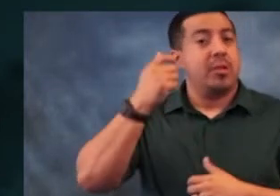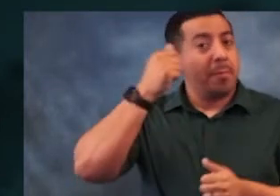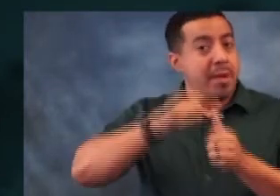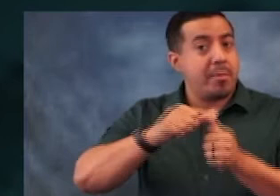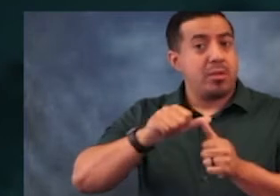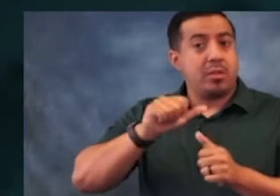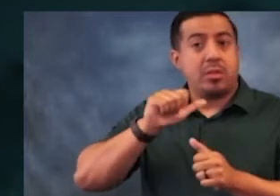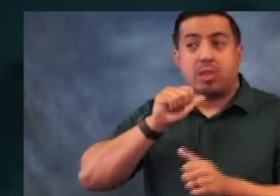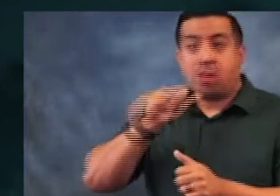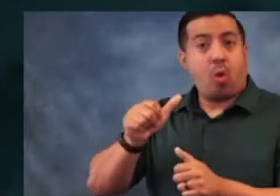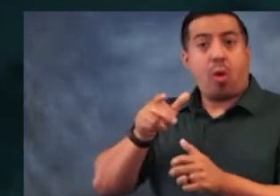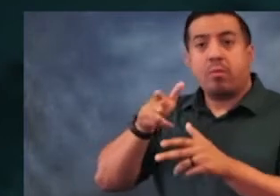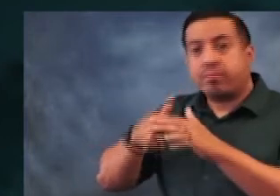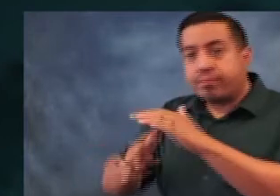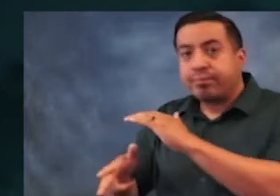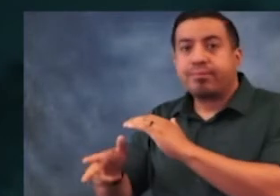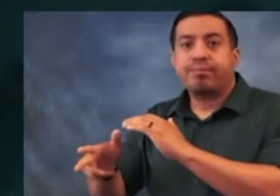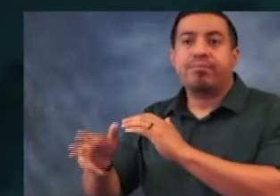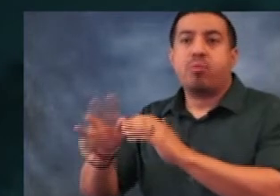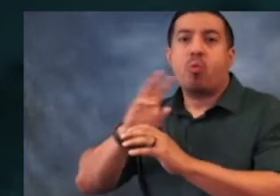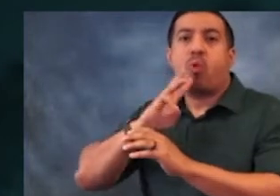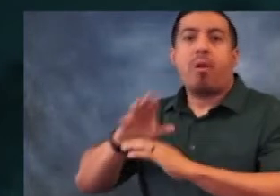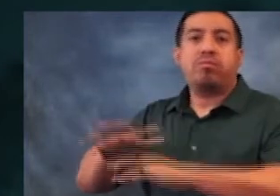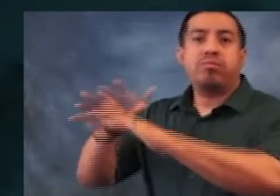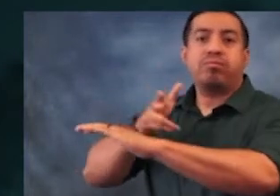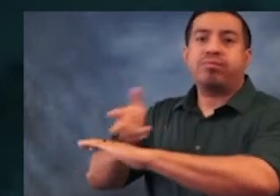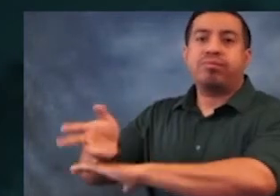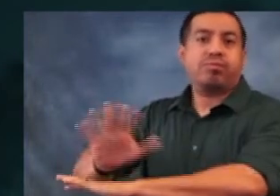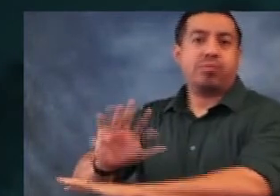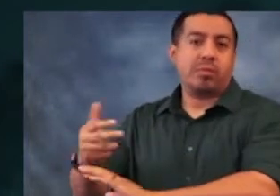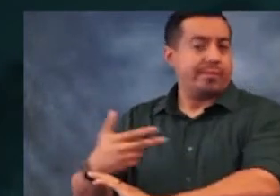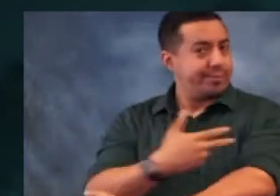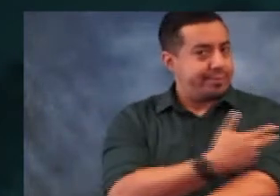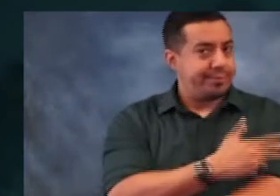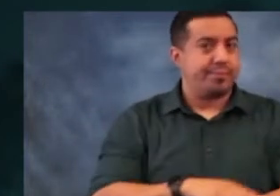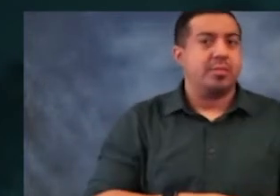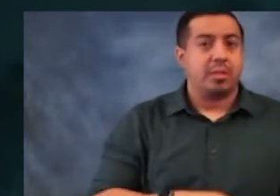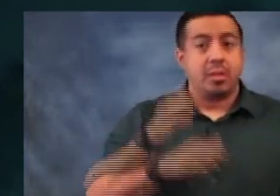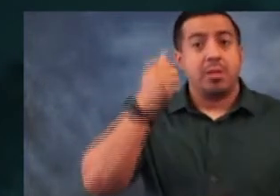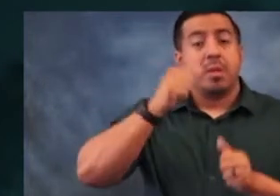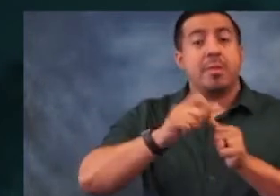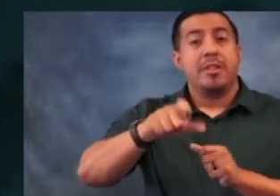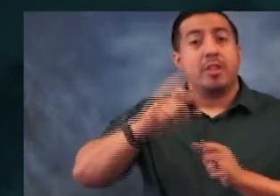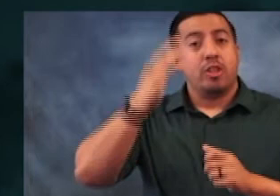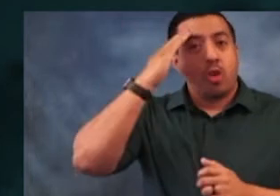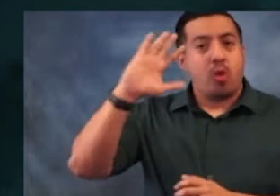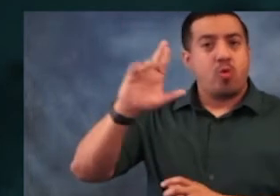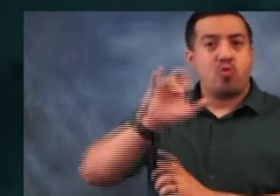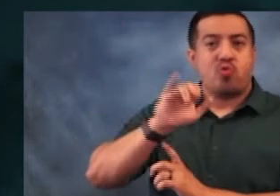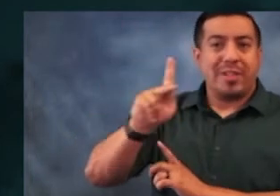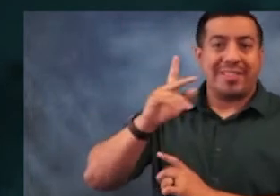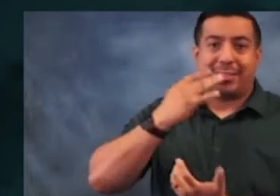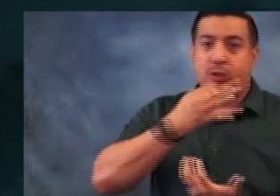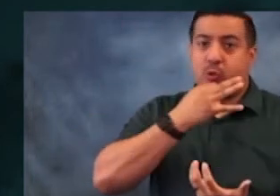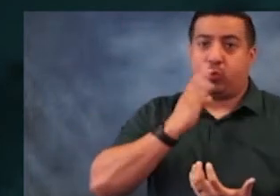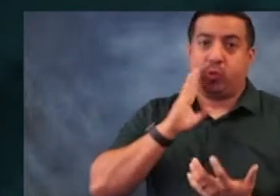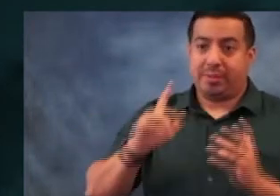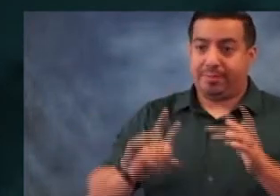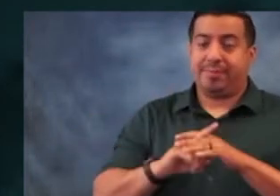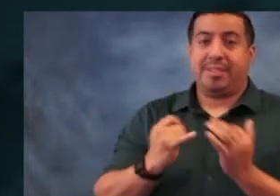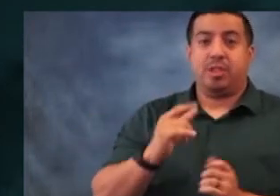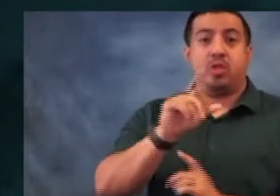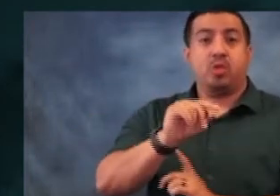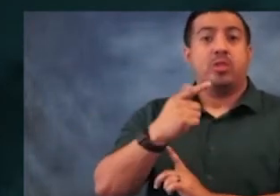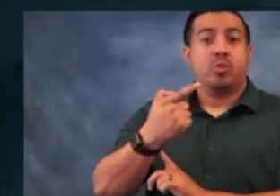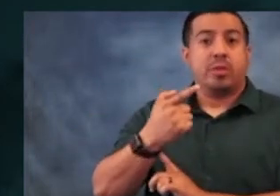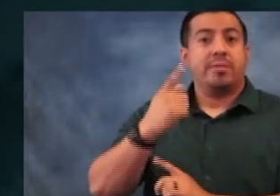So always remember, turn around, don't drown. So here we go, 2021 hurricane season coming up. It's time to get ready, know that risk, prepare for that